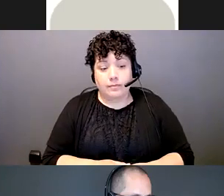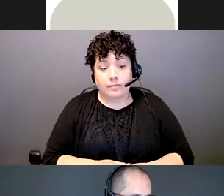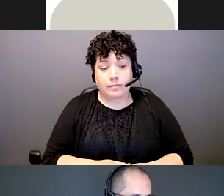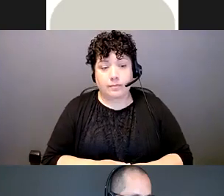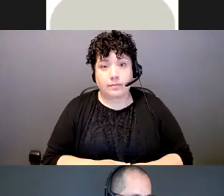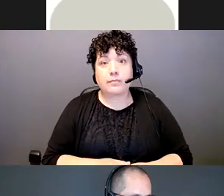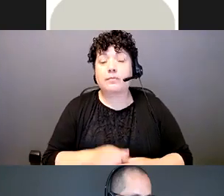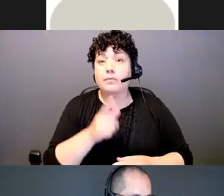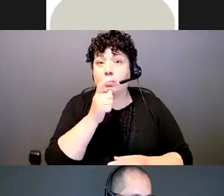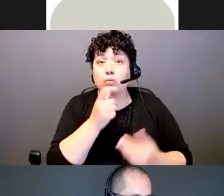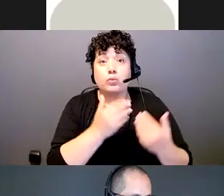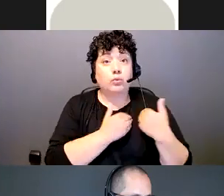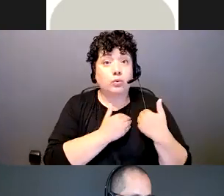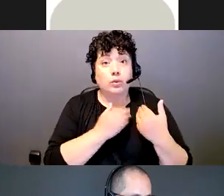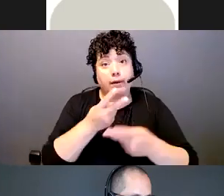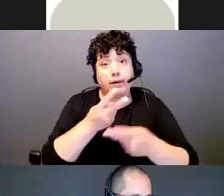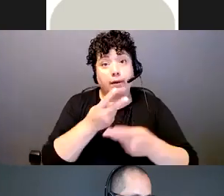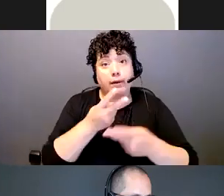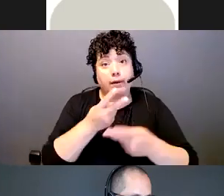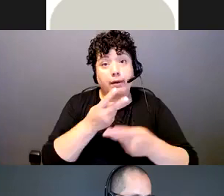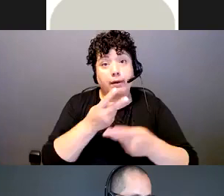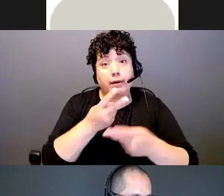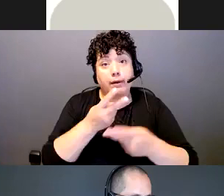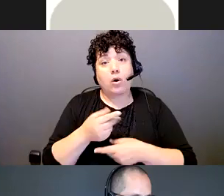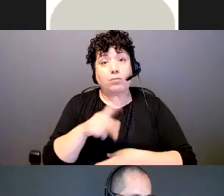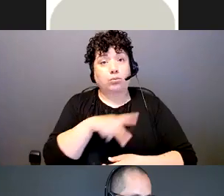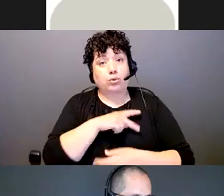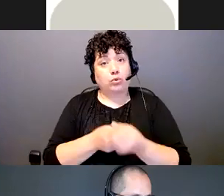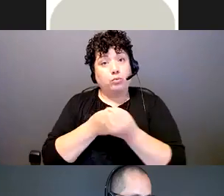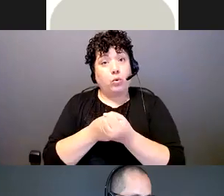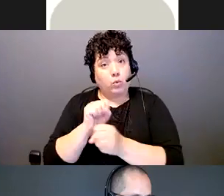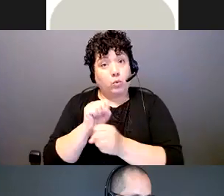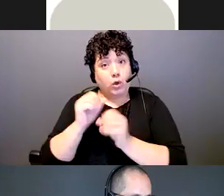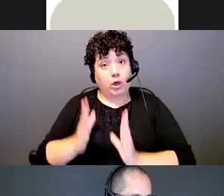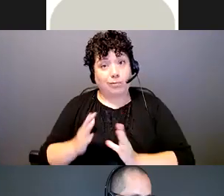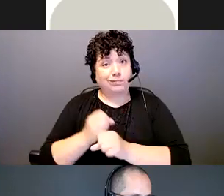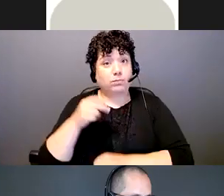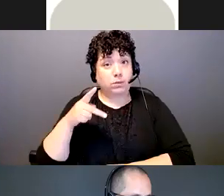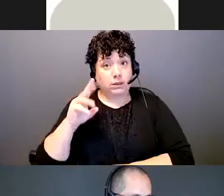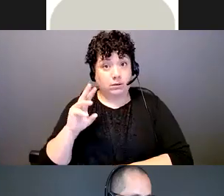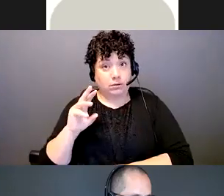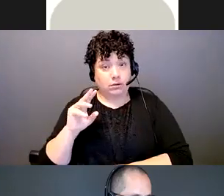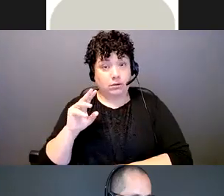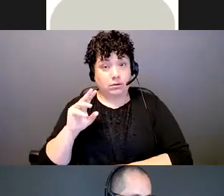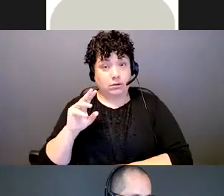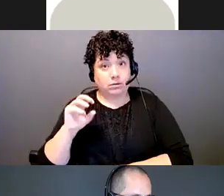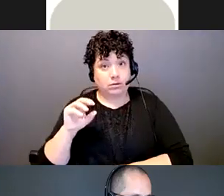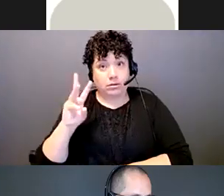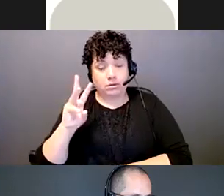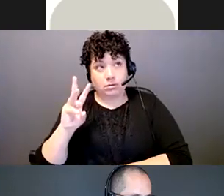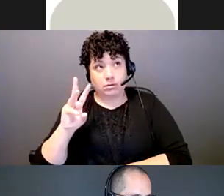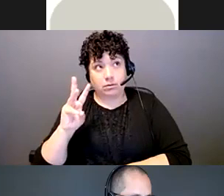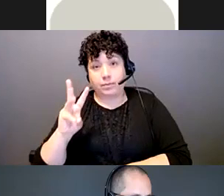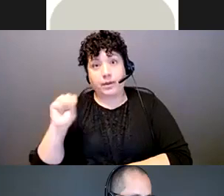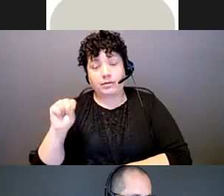caregivers and personal support workers have is in terms of the fall. So what do I do if the person